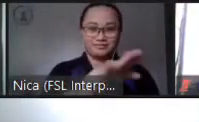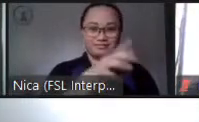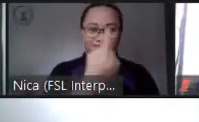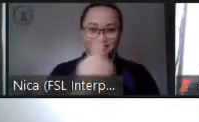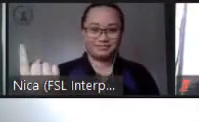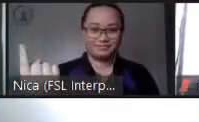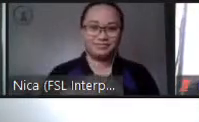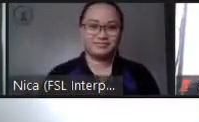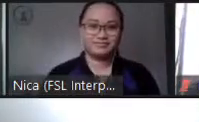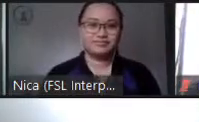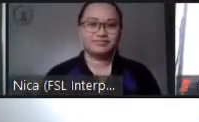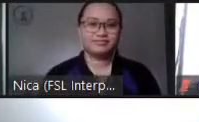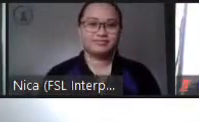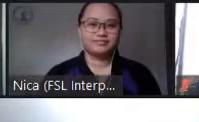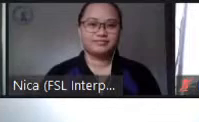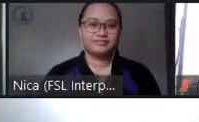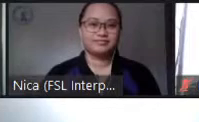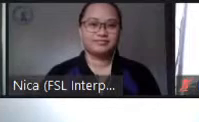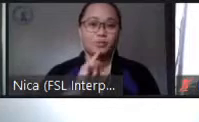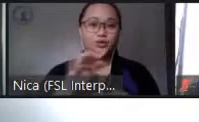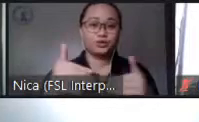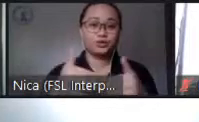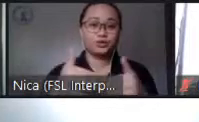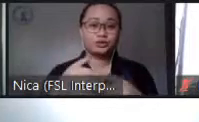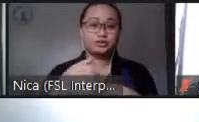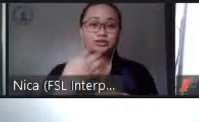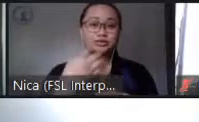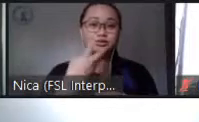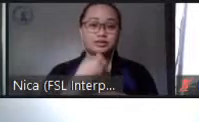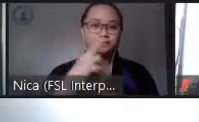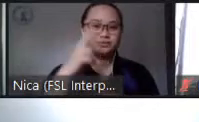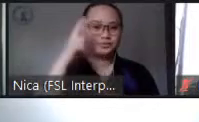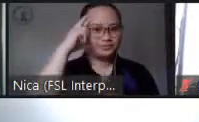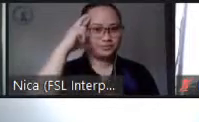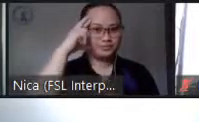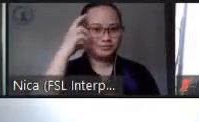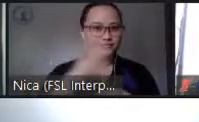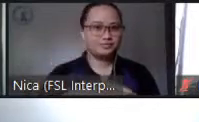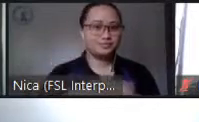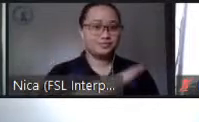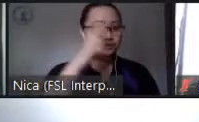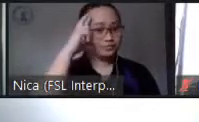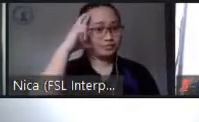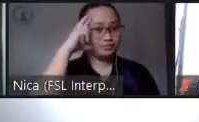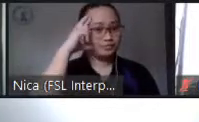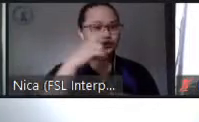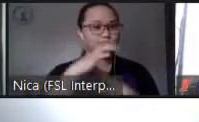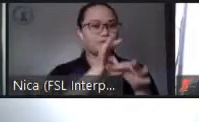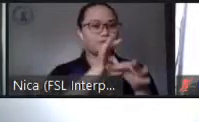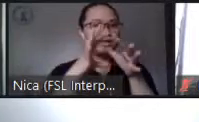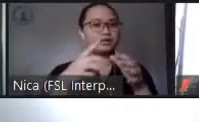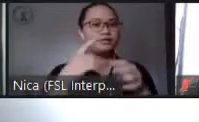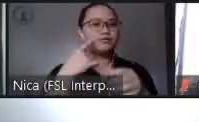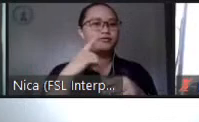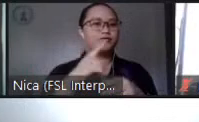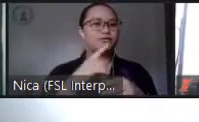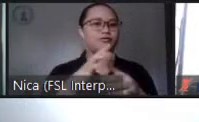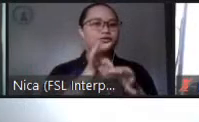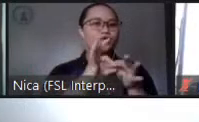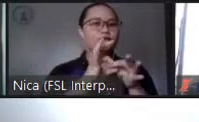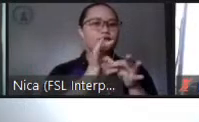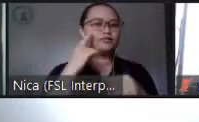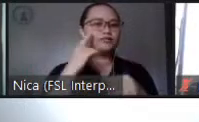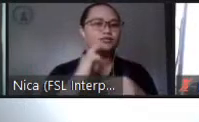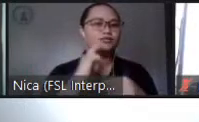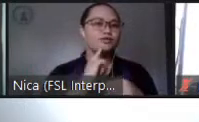our first speaker for this afternoon, Sir Raymond Manding. Sir Raymond Manding is the coordinator for the Deaf Advocacy Program at the Benilde School of